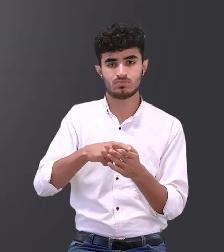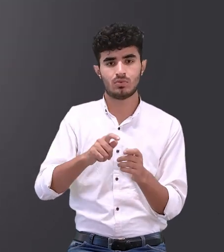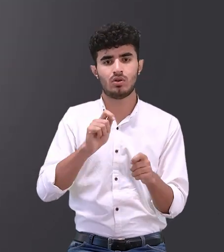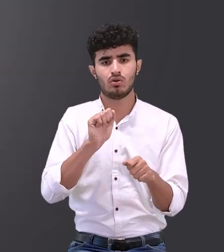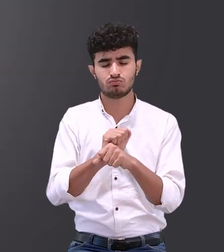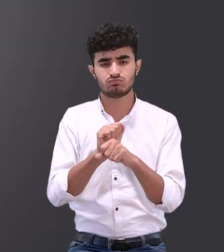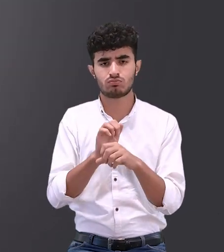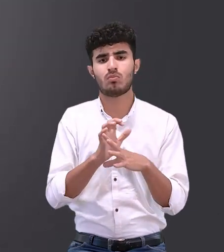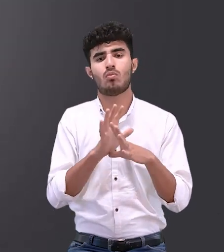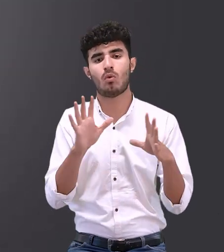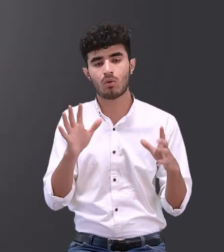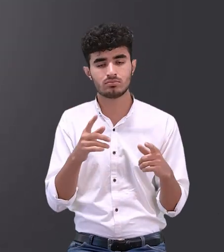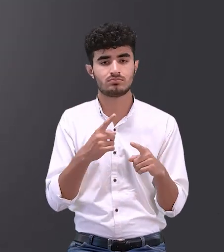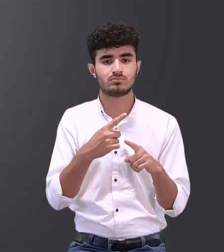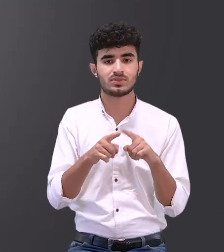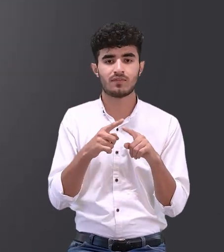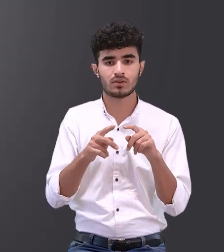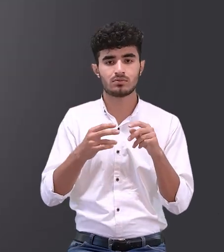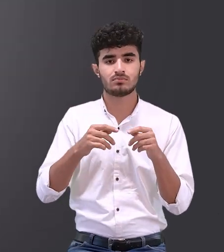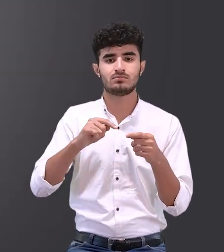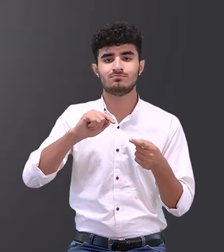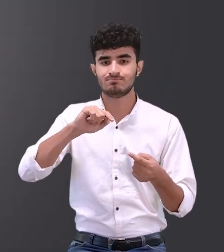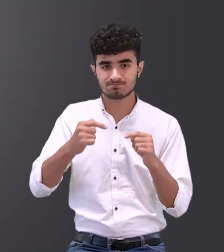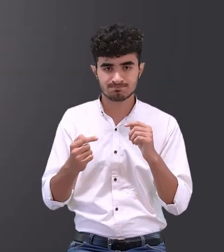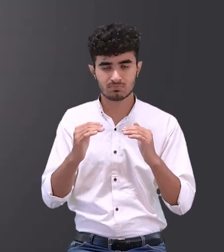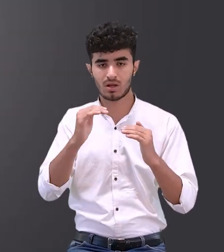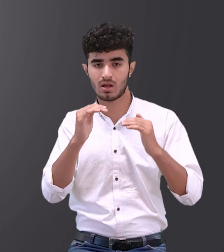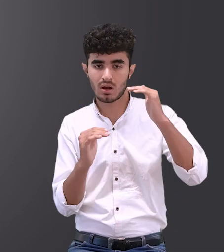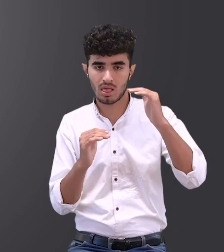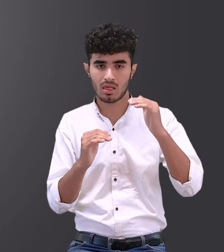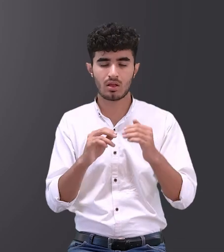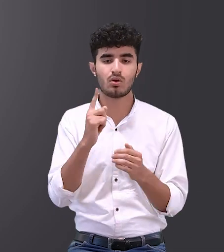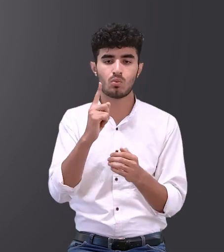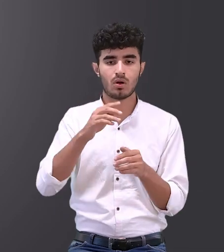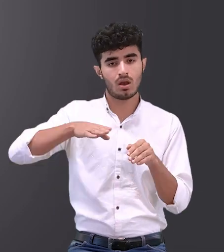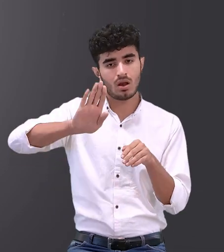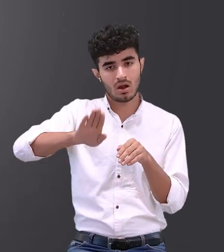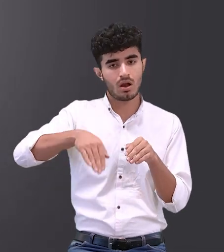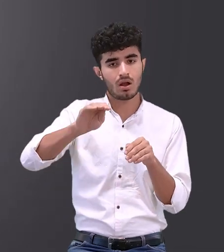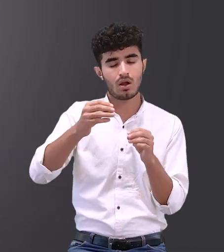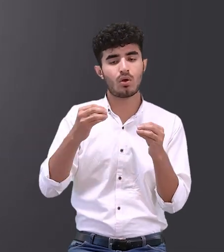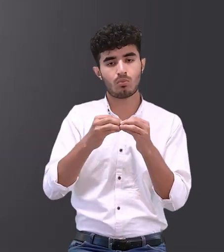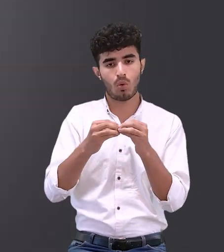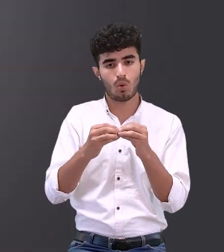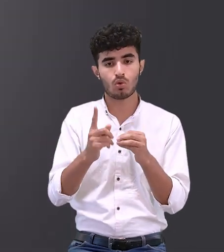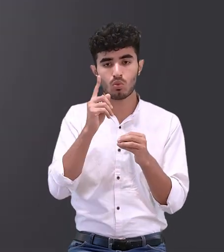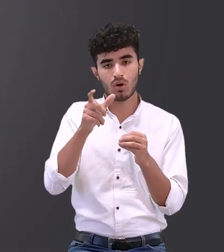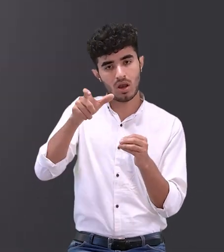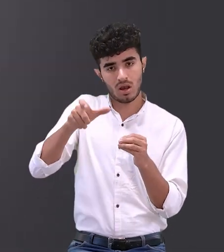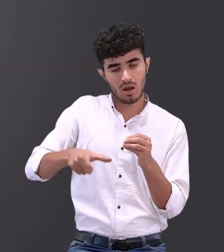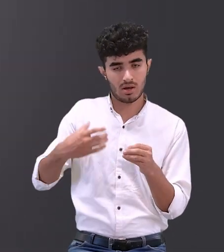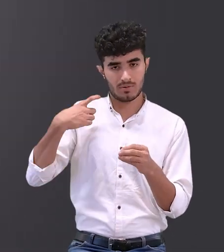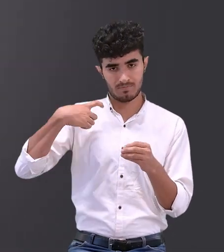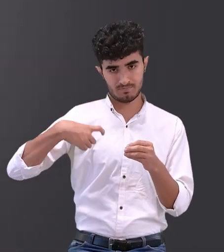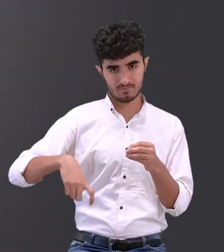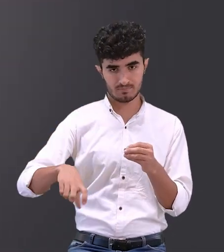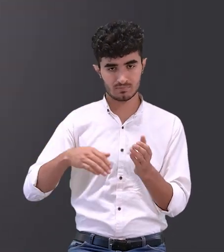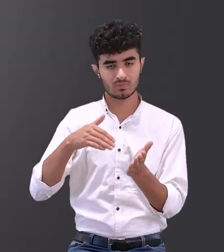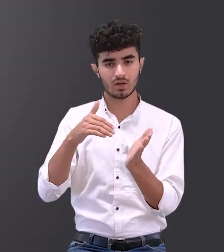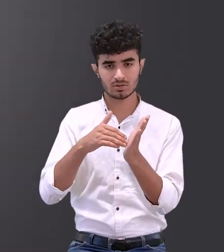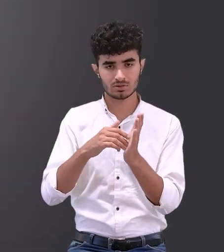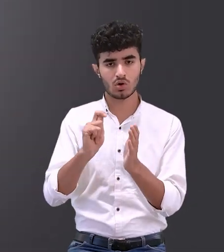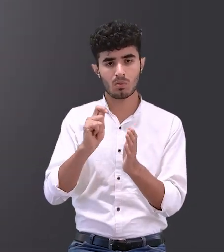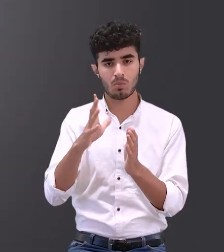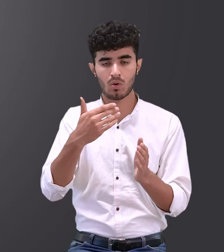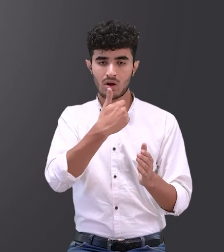taking or doing a lot. Maybe you're creating an imbalance by, let's say, standing on one leg too much, or let's say you're running a lot,